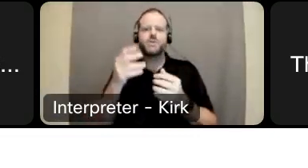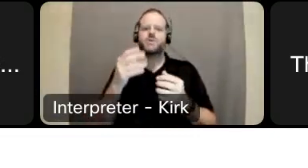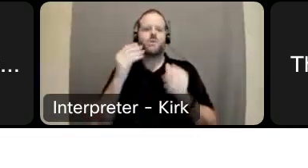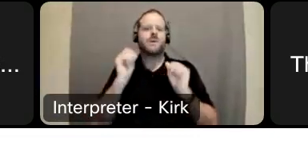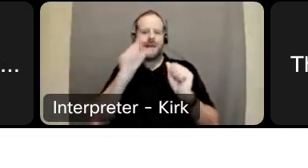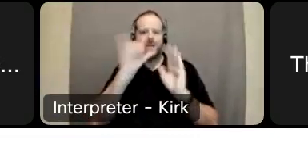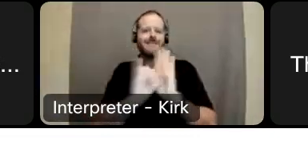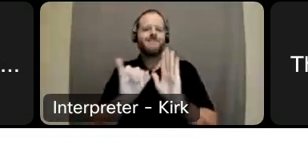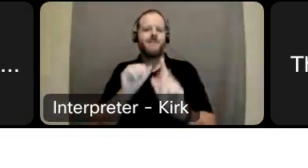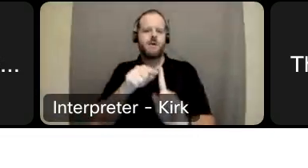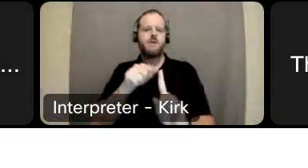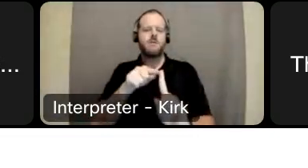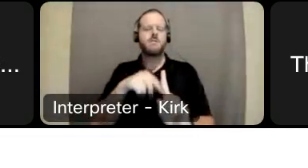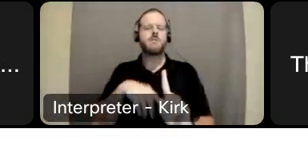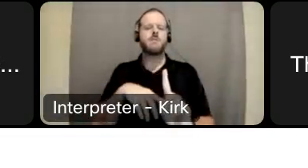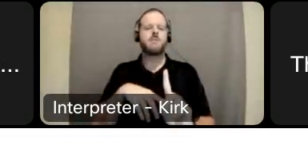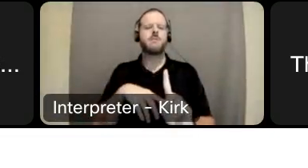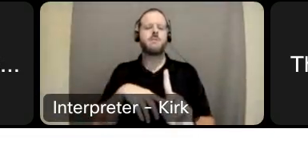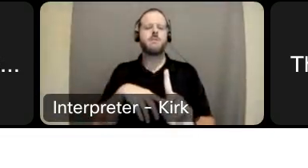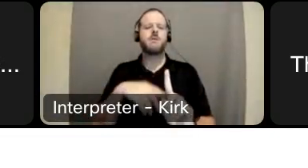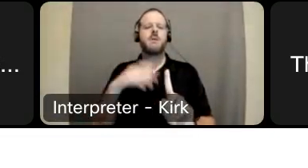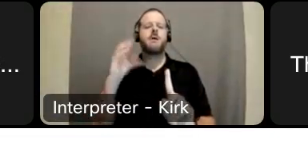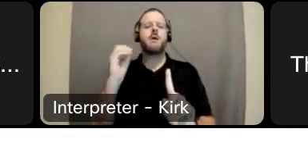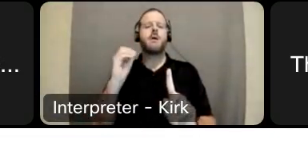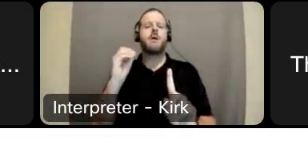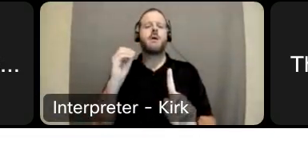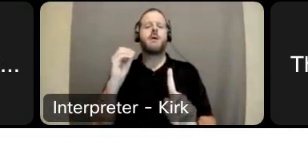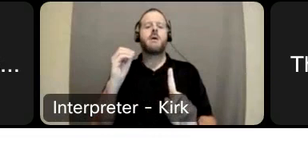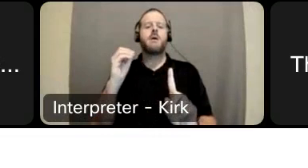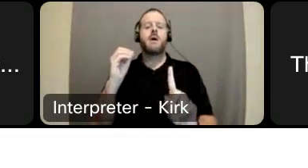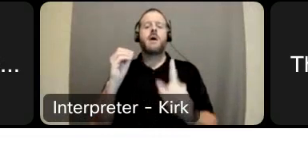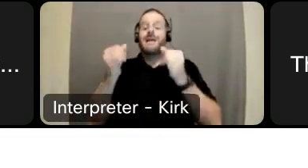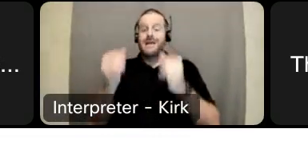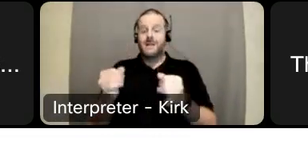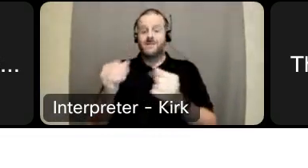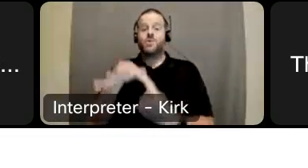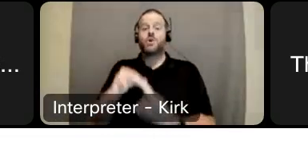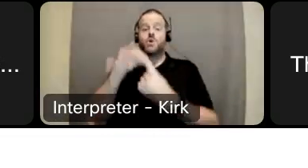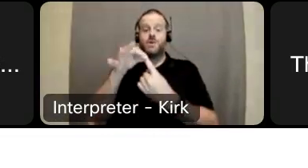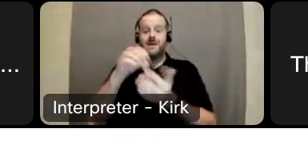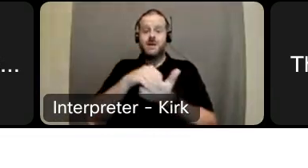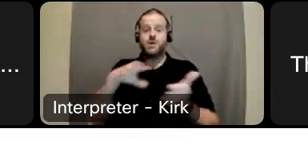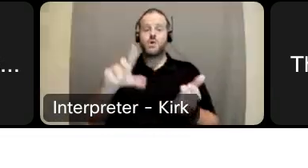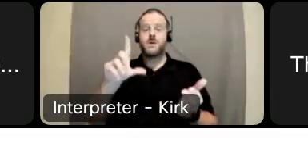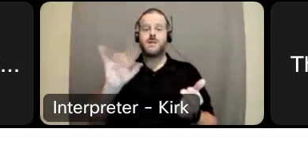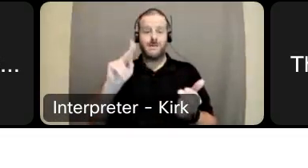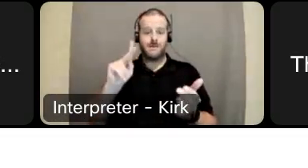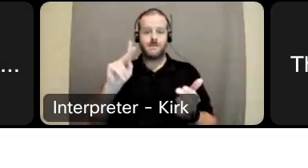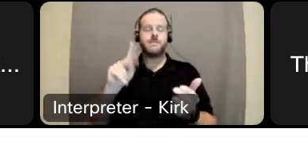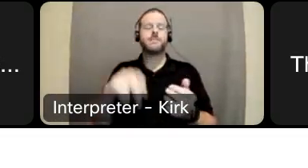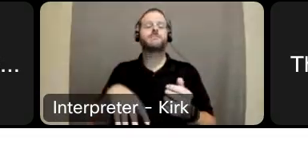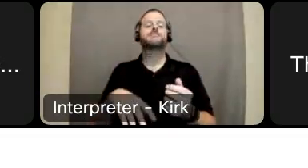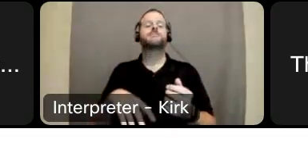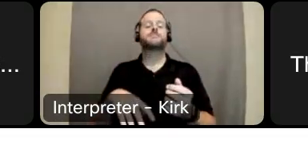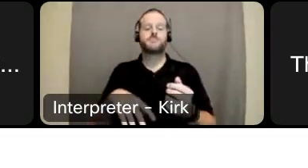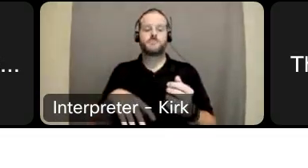is. And with that, a individual unique student link. The lead then